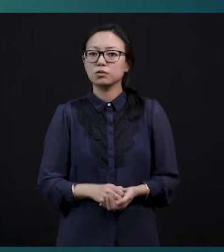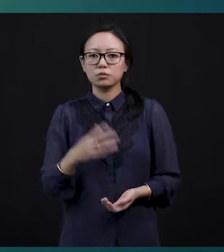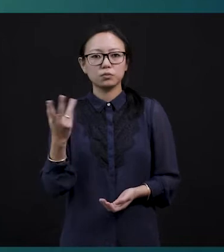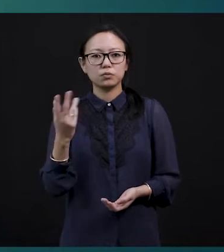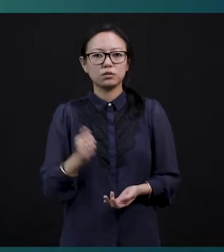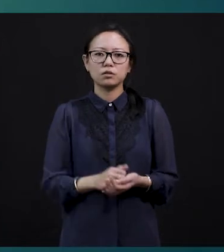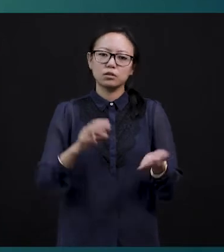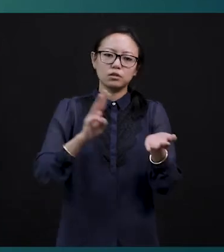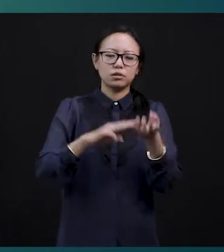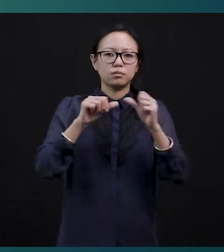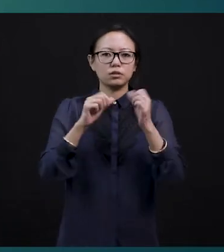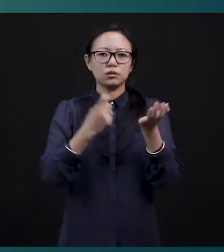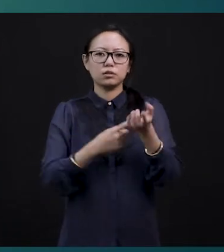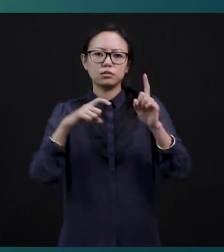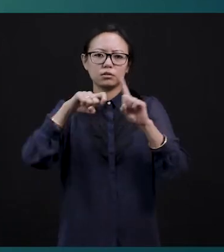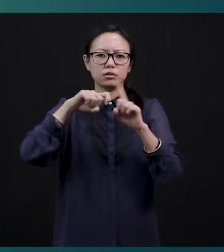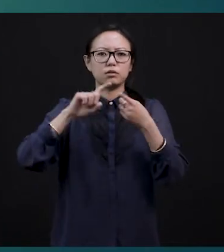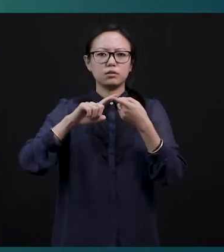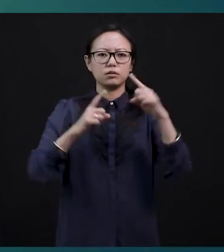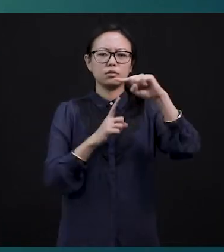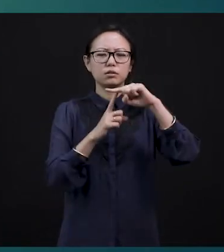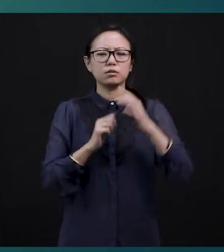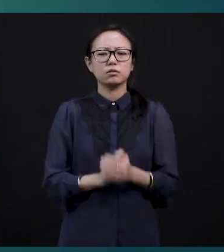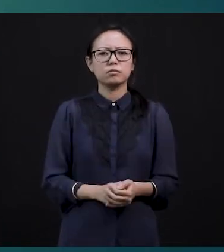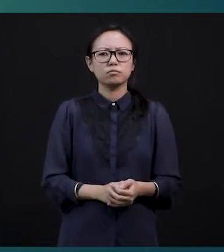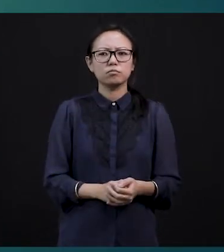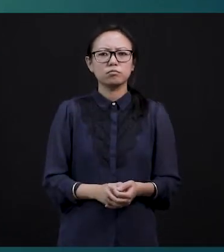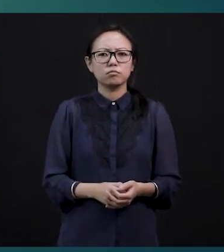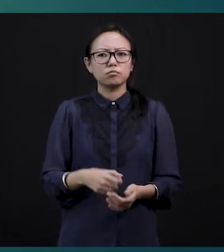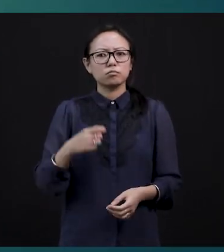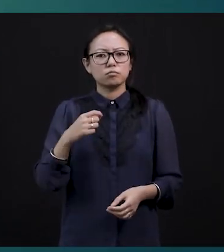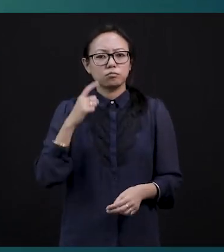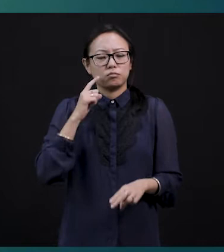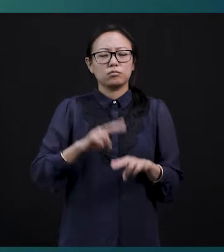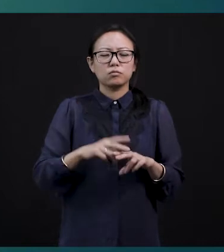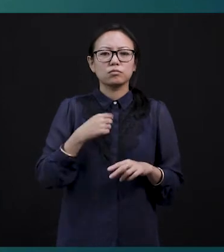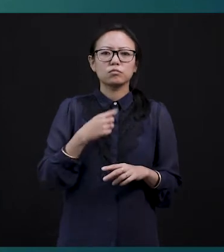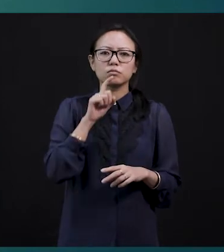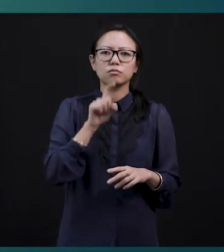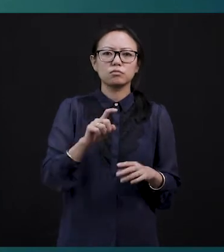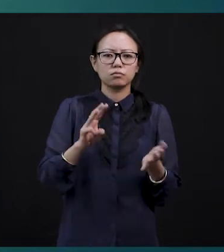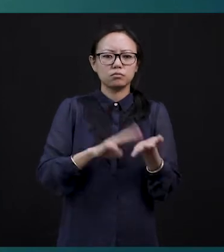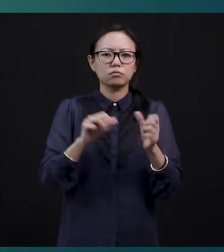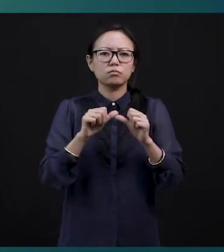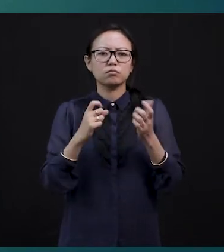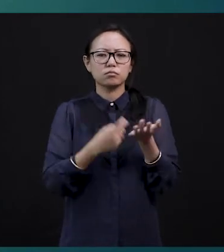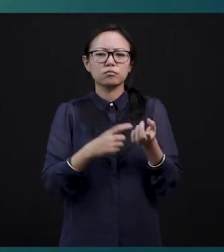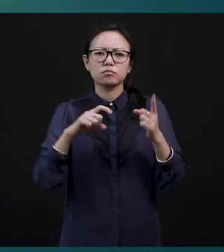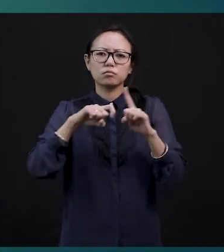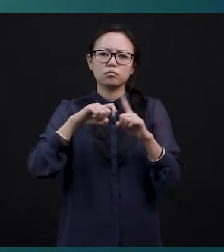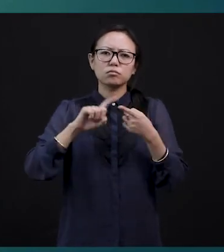about market. So when I say this term called market, so what is market for all of